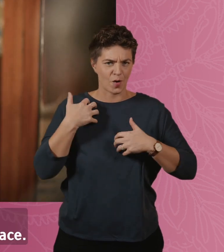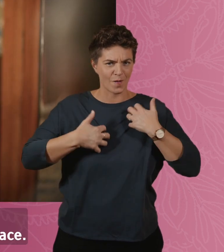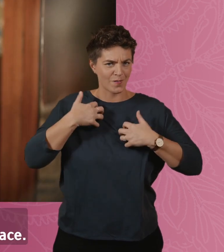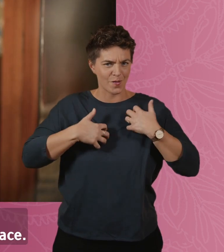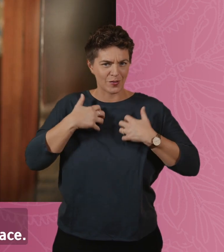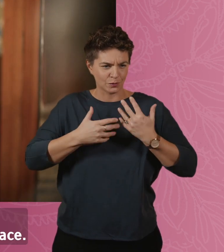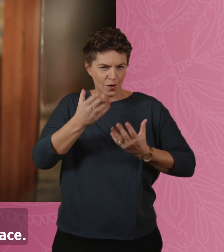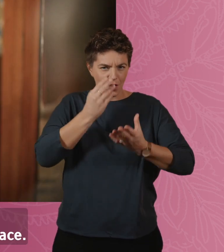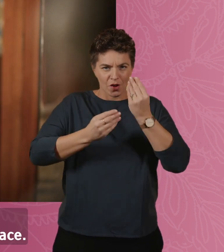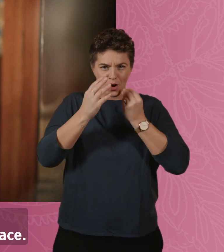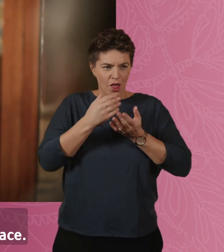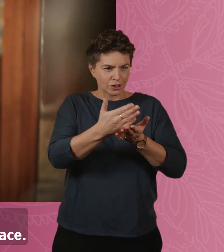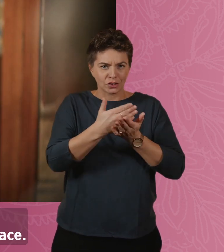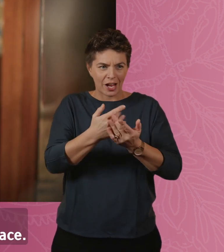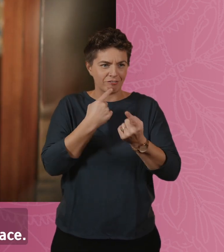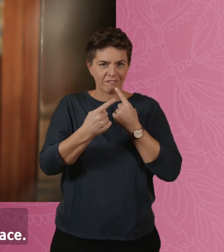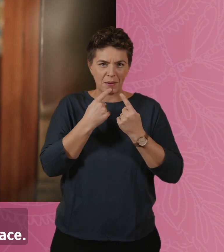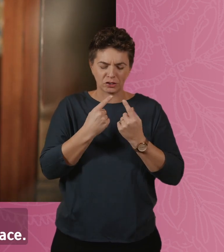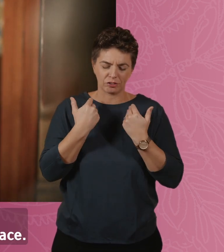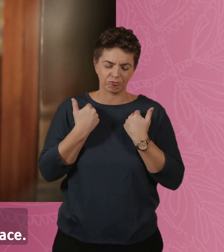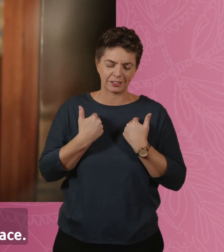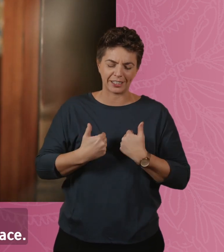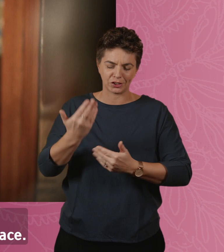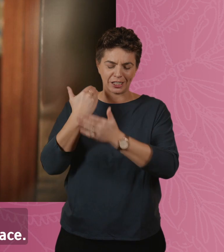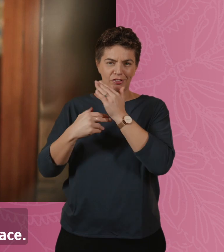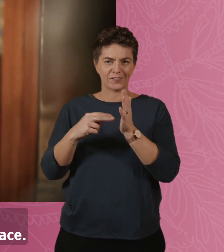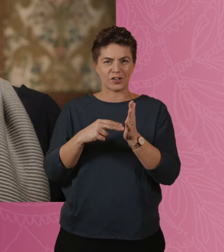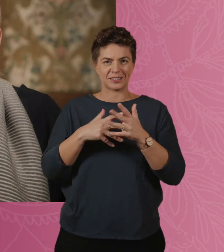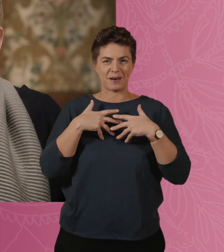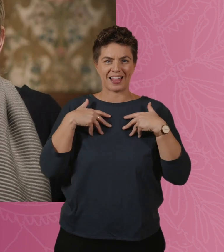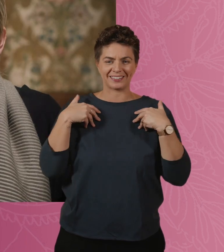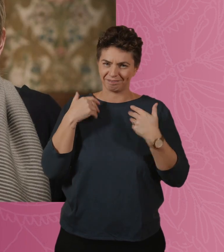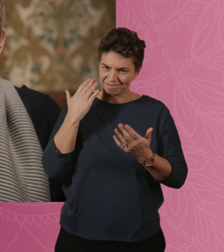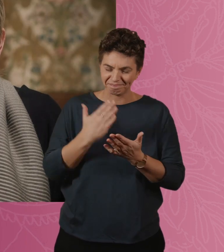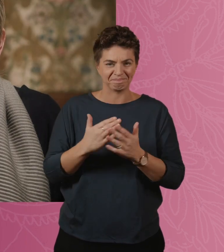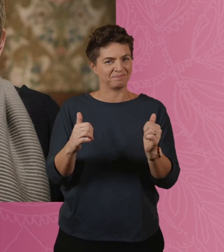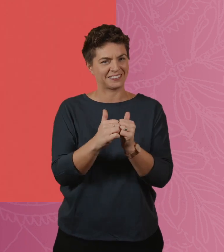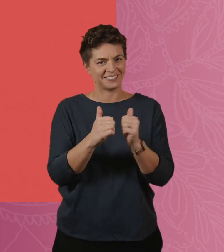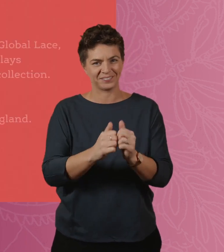looking forward to learning and sharing more about the rich history of Nottingham lace. Yeah.